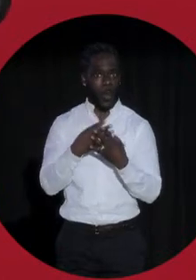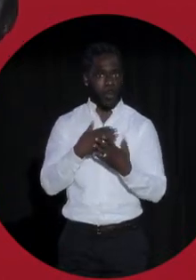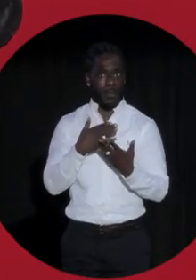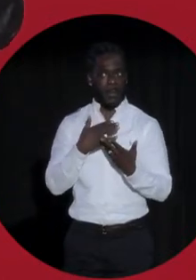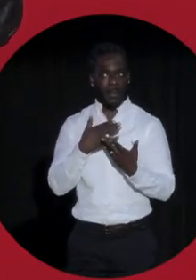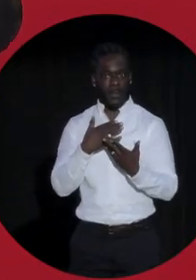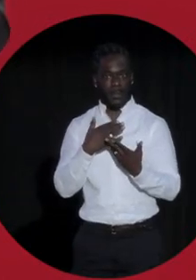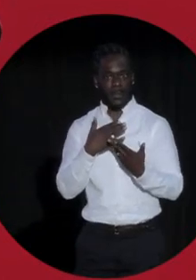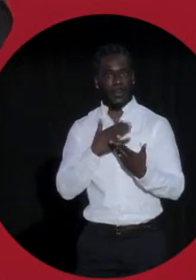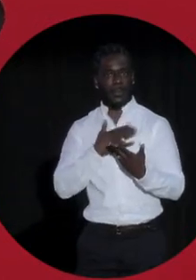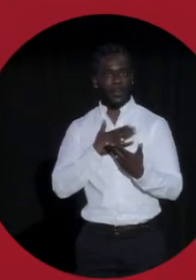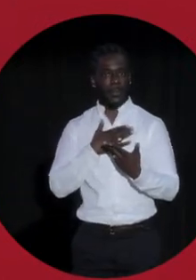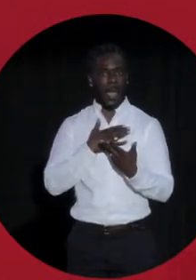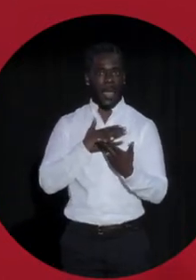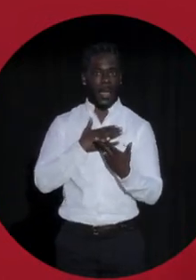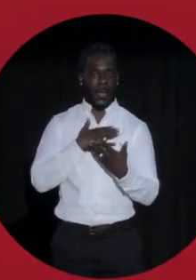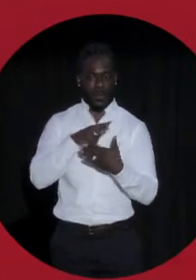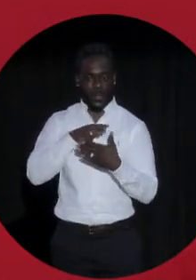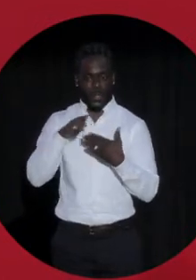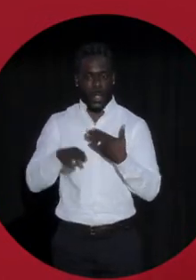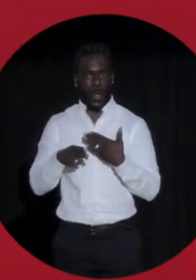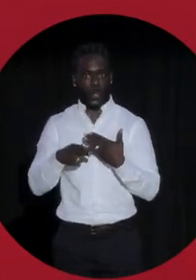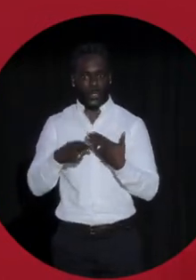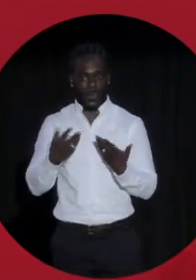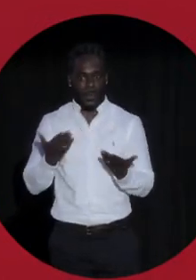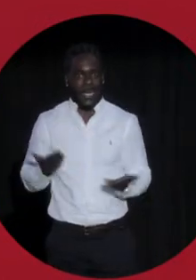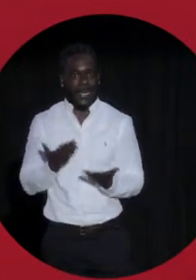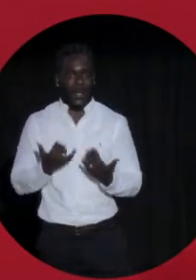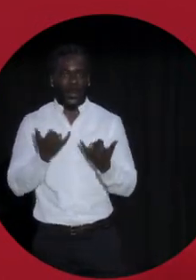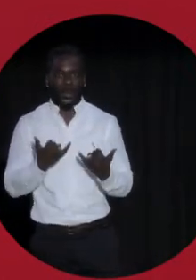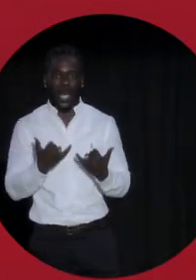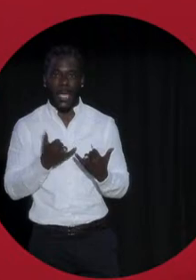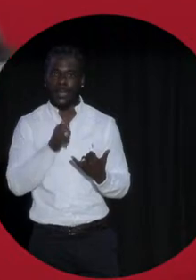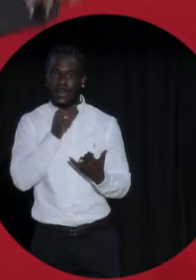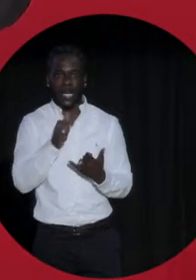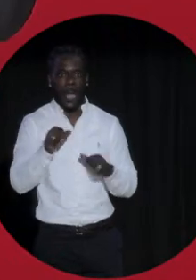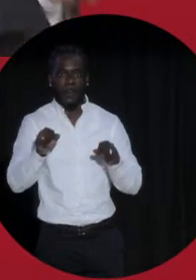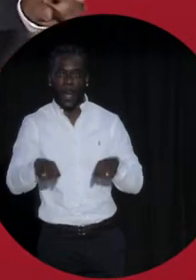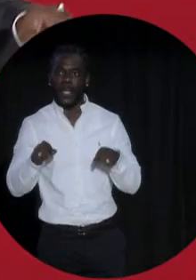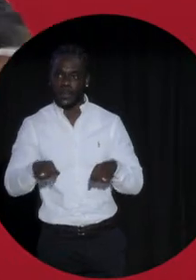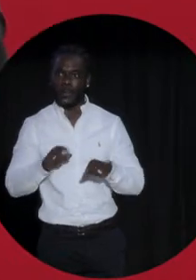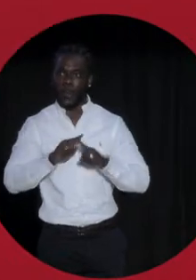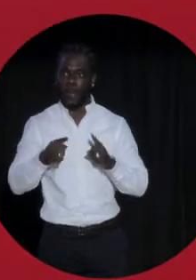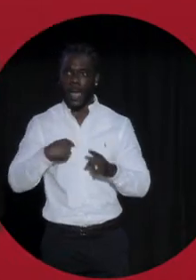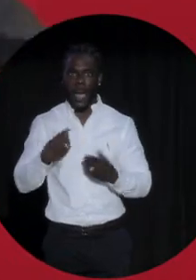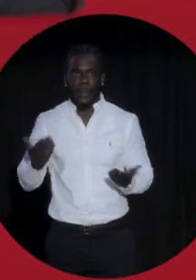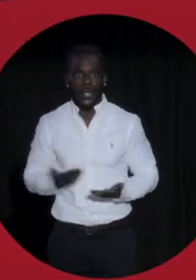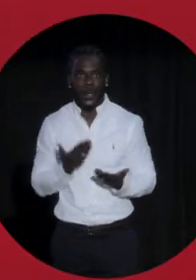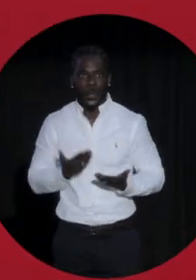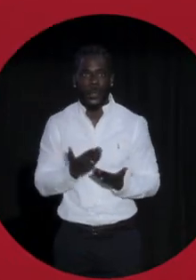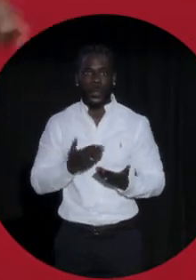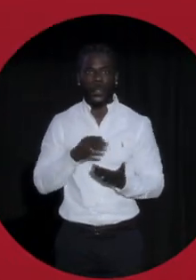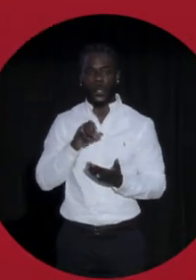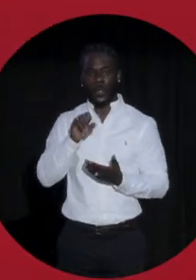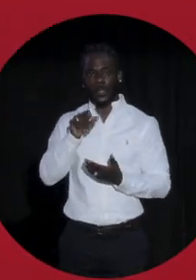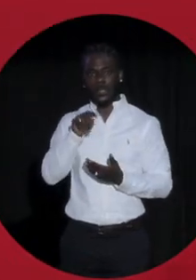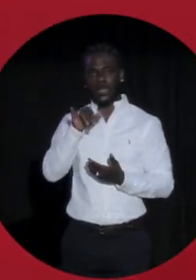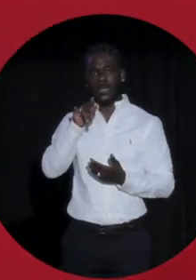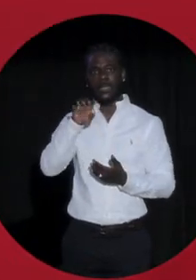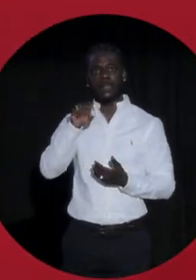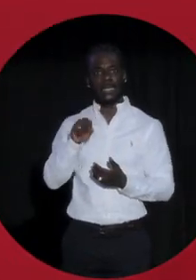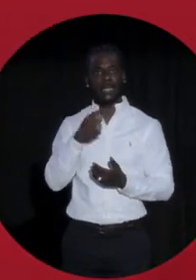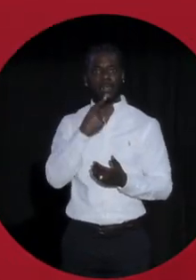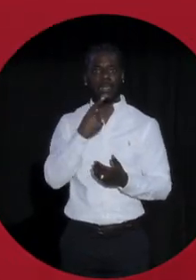made it to this stage. I should not have this opportunity. The statistics say black men like